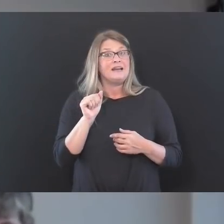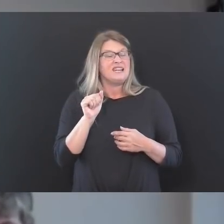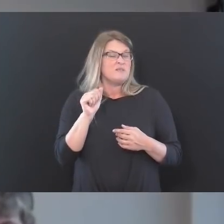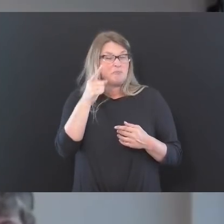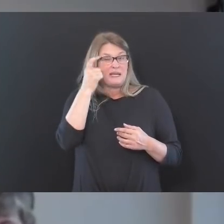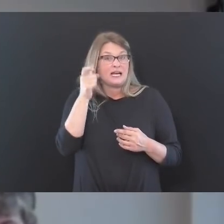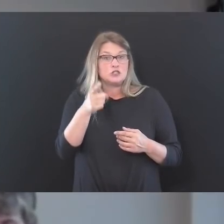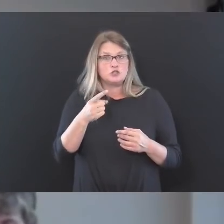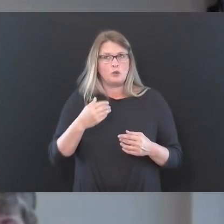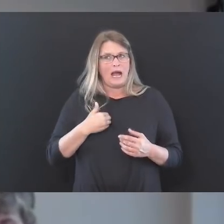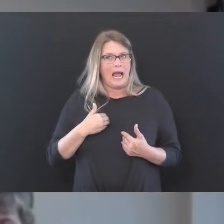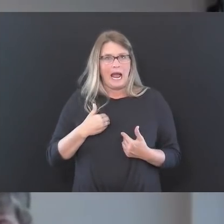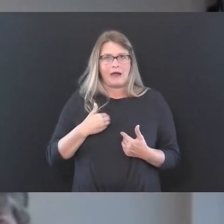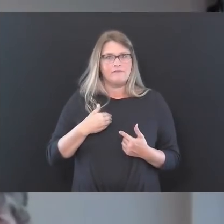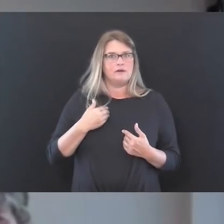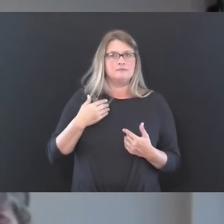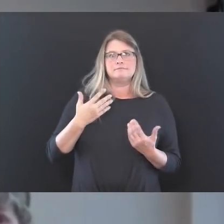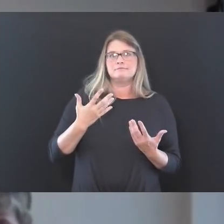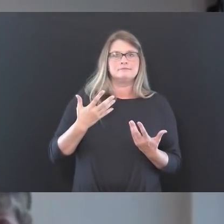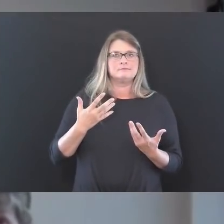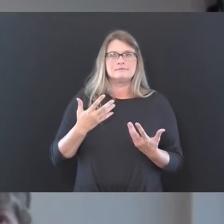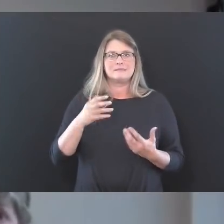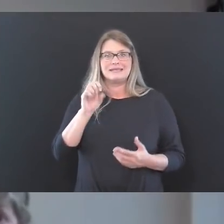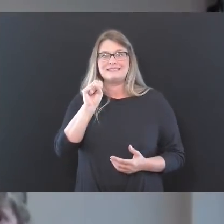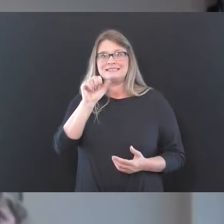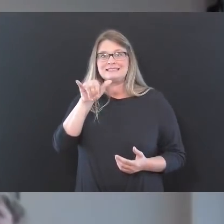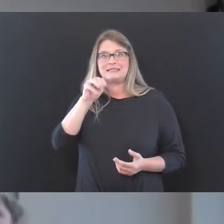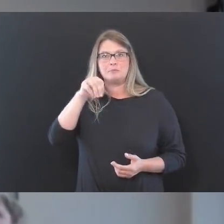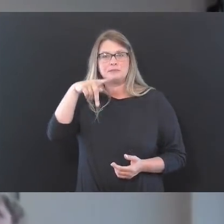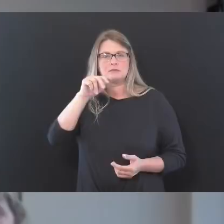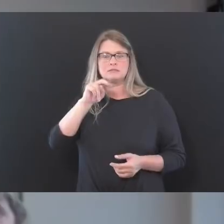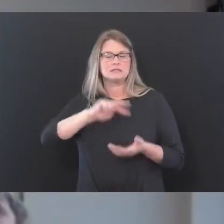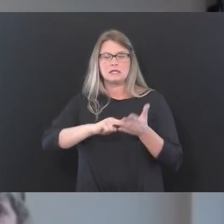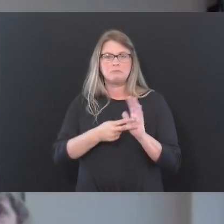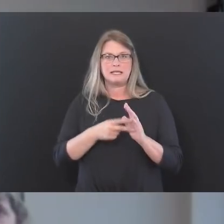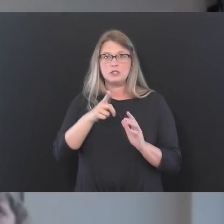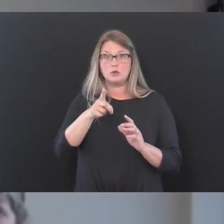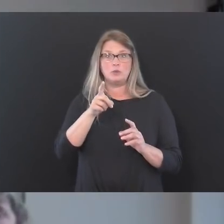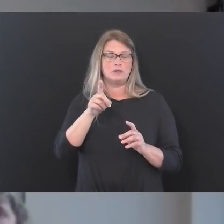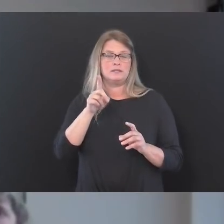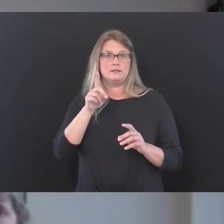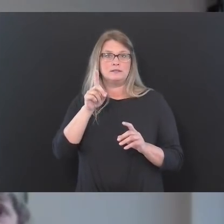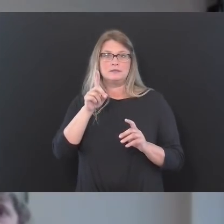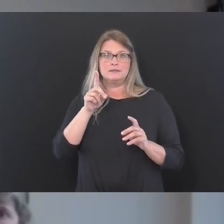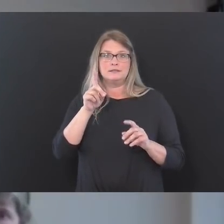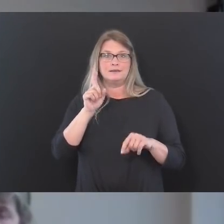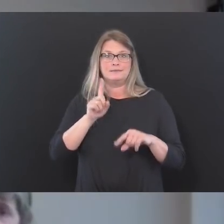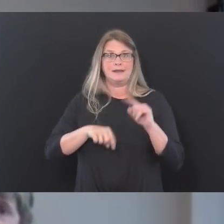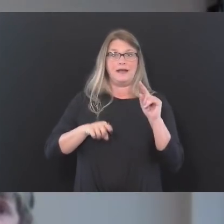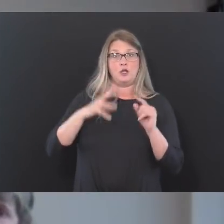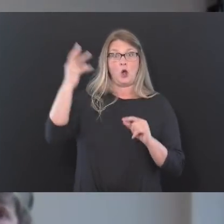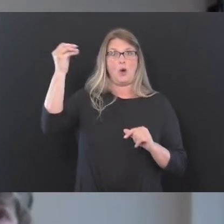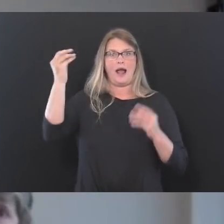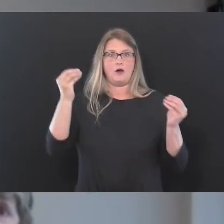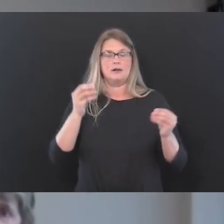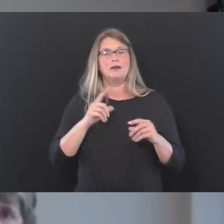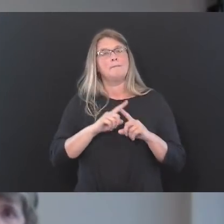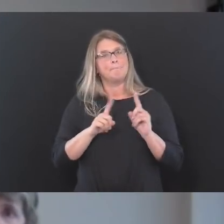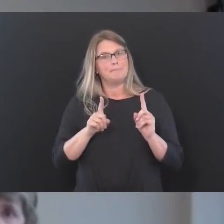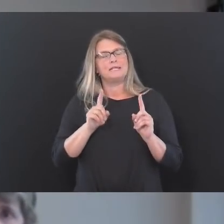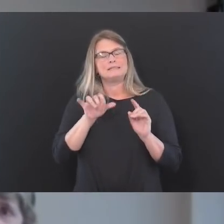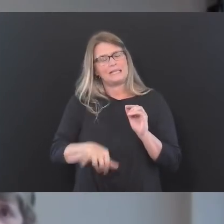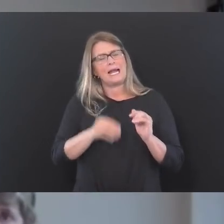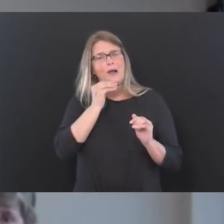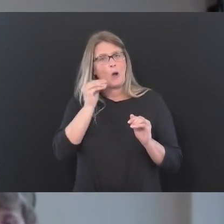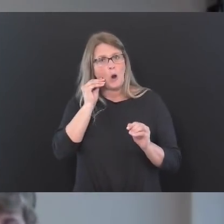do need to take those precautions to stay home and manage your illness, and then call your healthcare provider if you